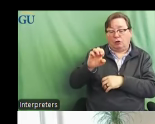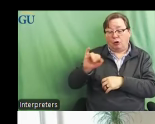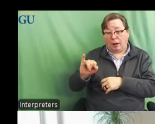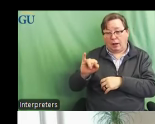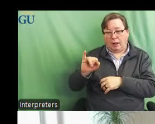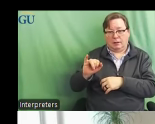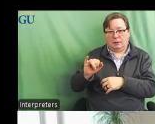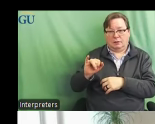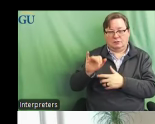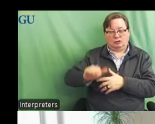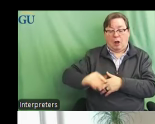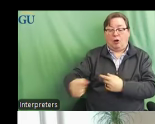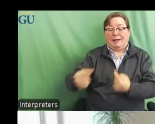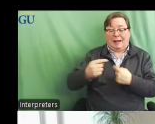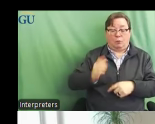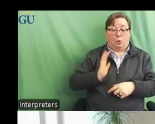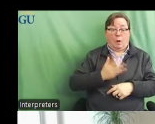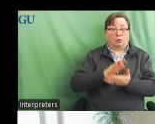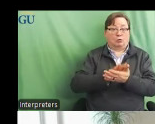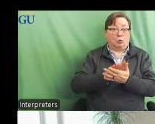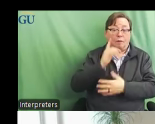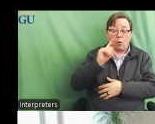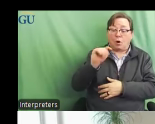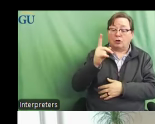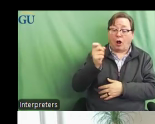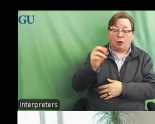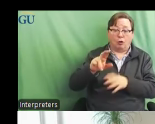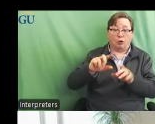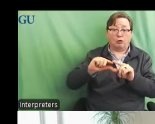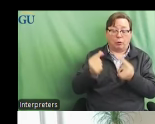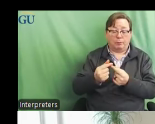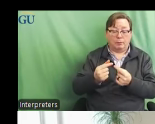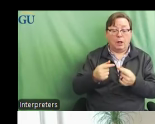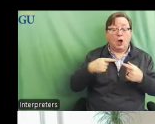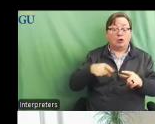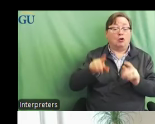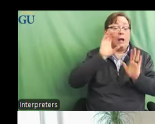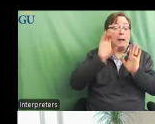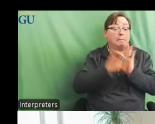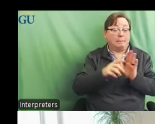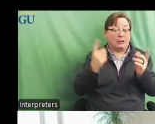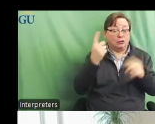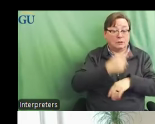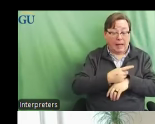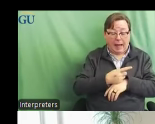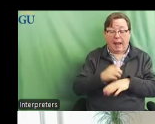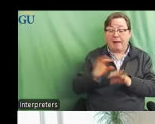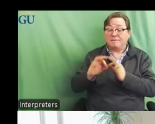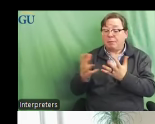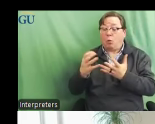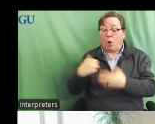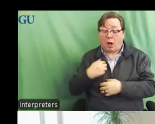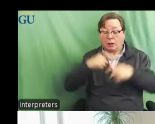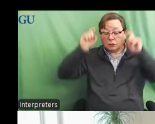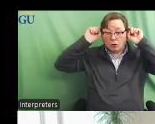school for a toddler group, during picture day, the parents asked us to remove the hearing aids for the school picture. So